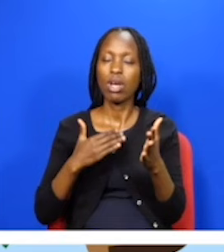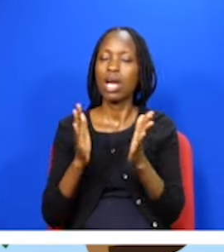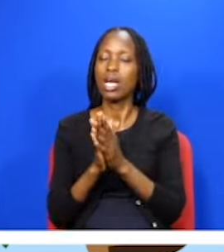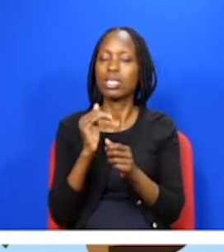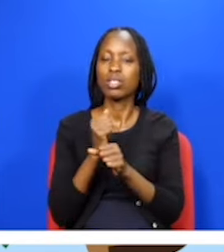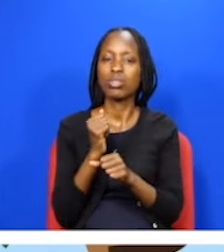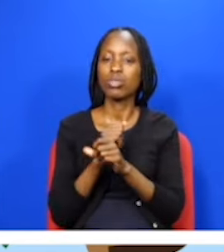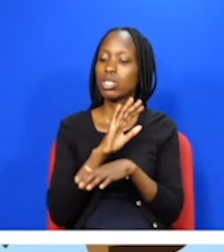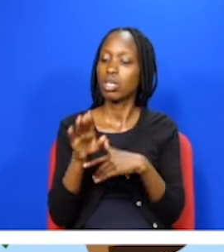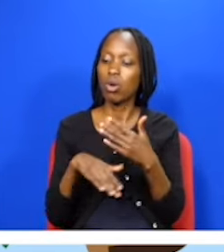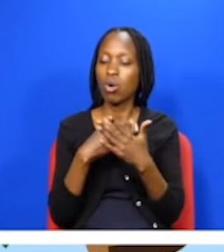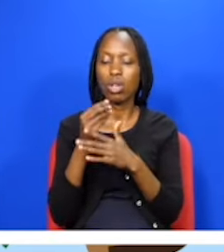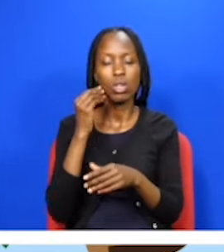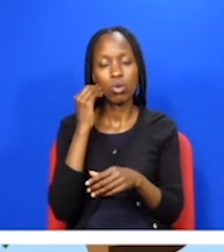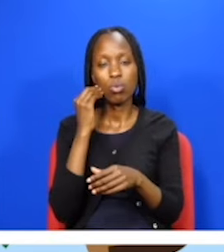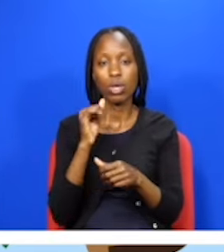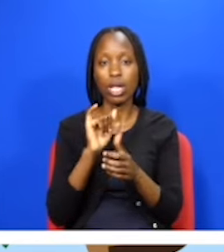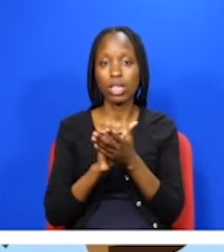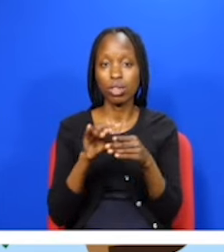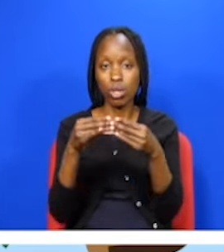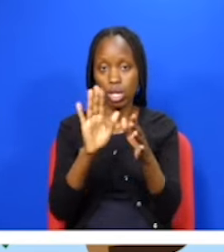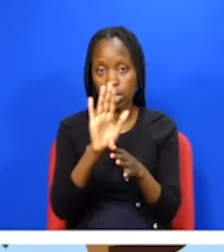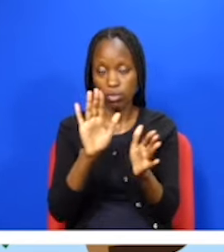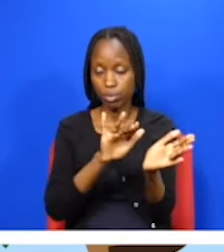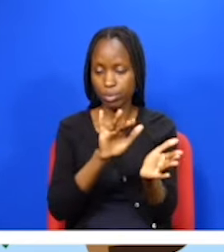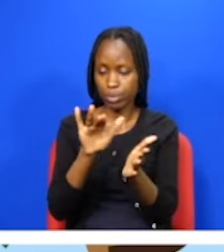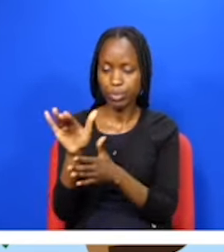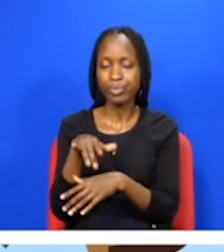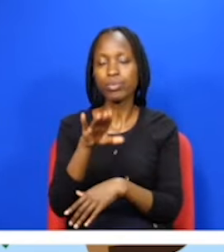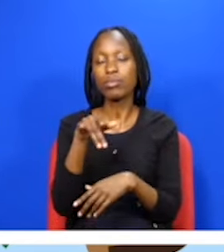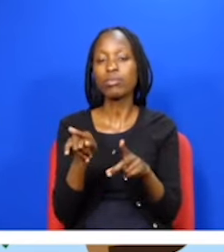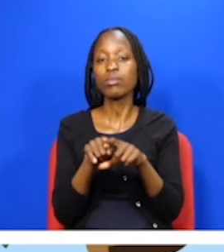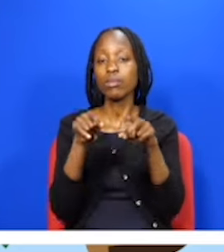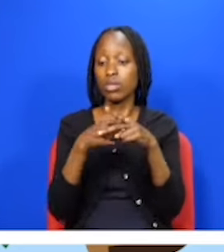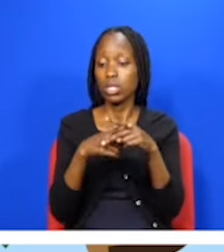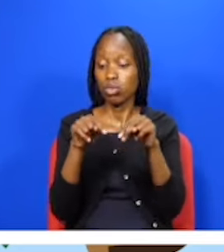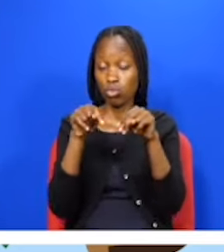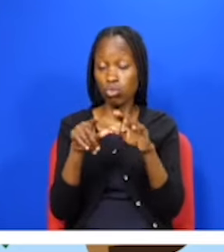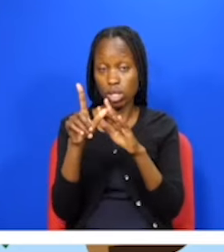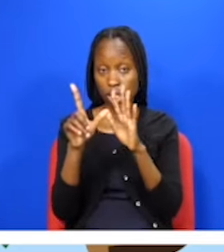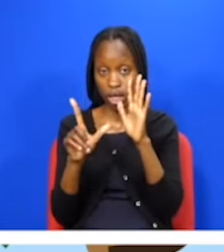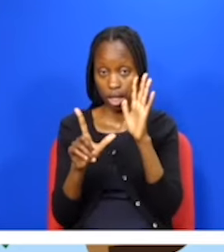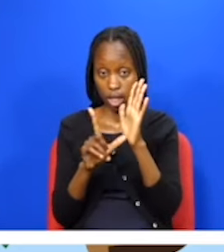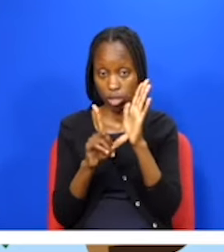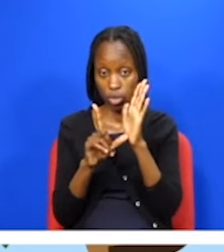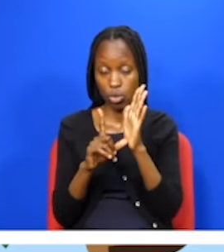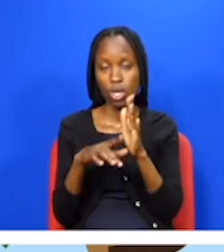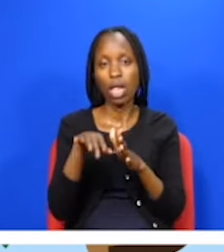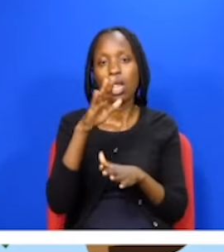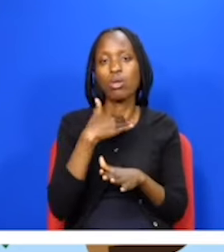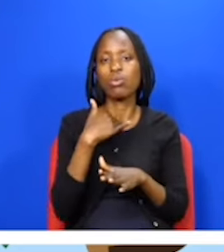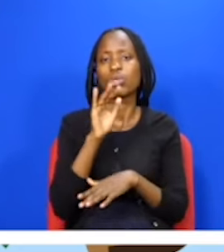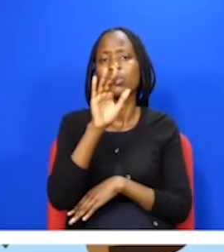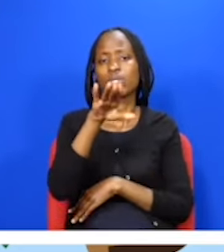every assignment. Yeah. Now, as we begin our lesson, boys and girls, let me ask you, have